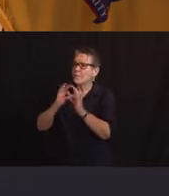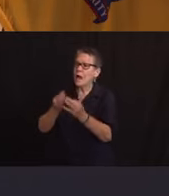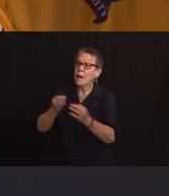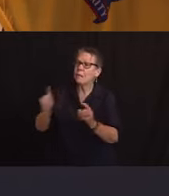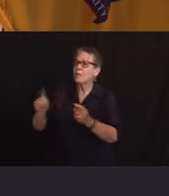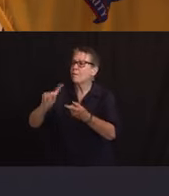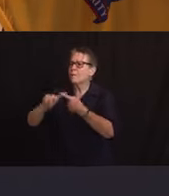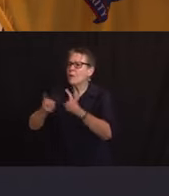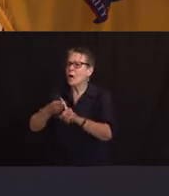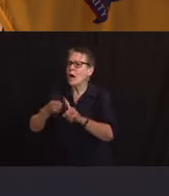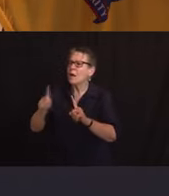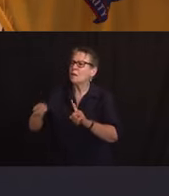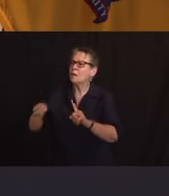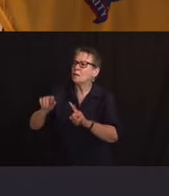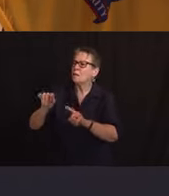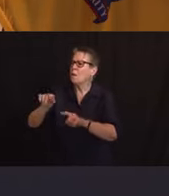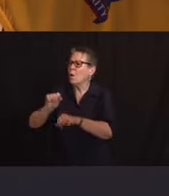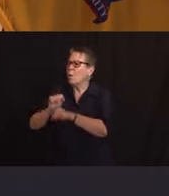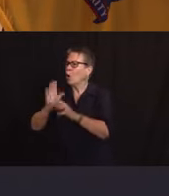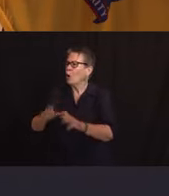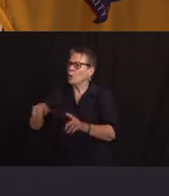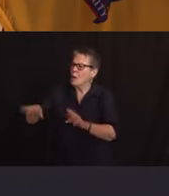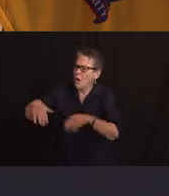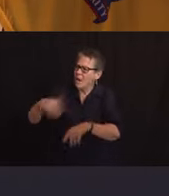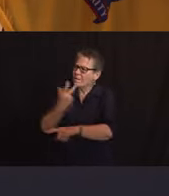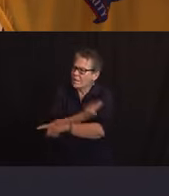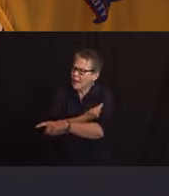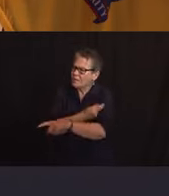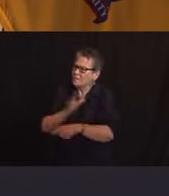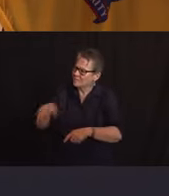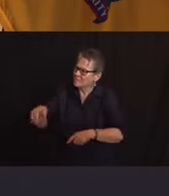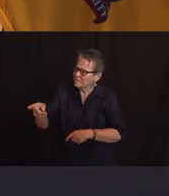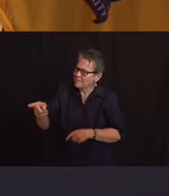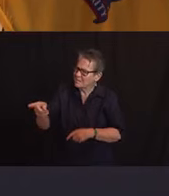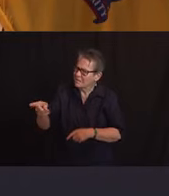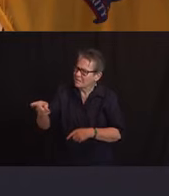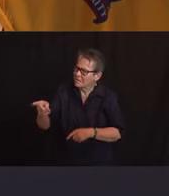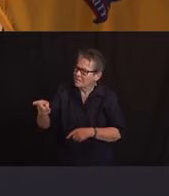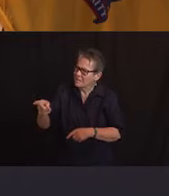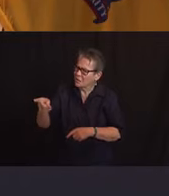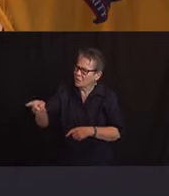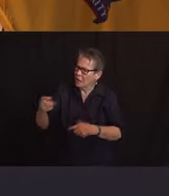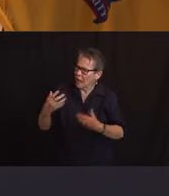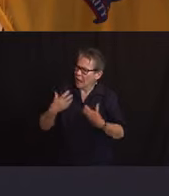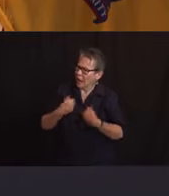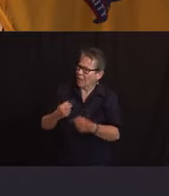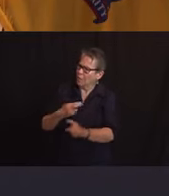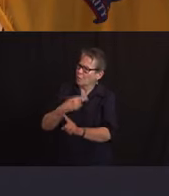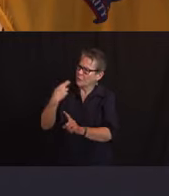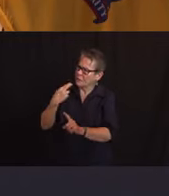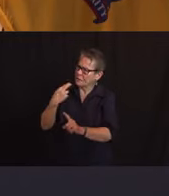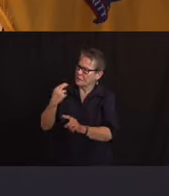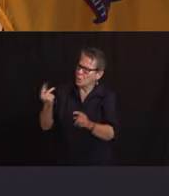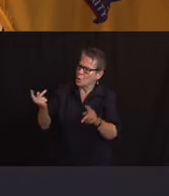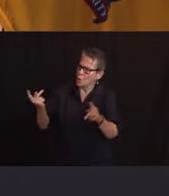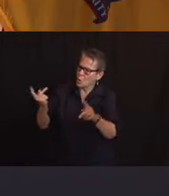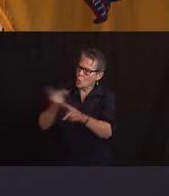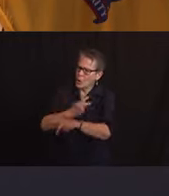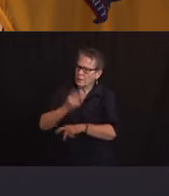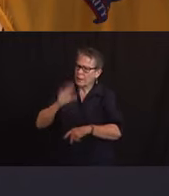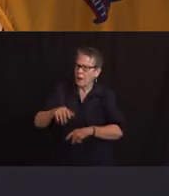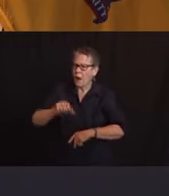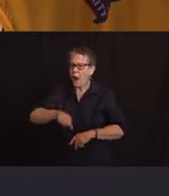that their health risk is dramatically higher being unvaccinated than any small